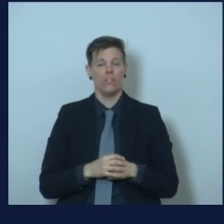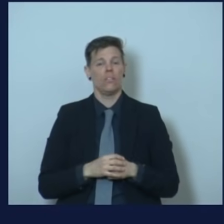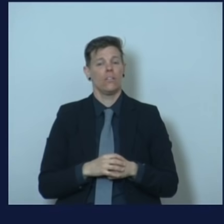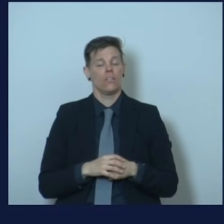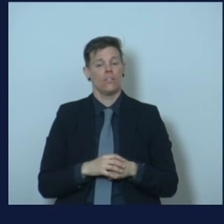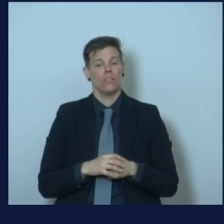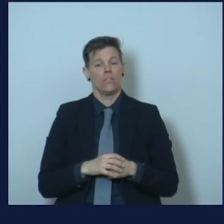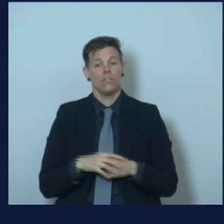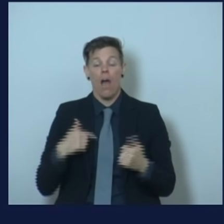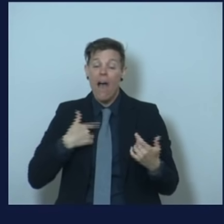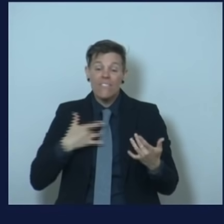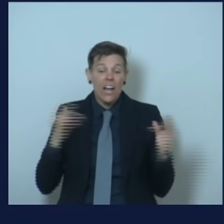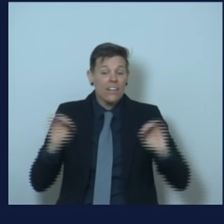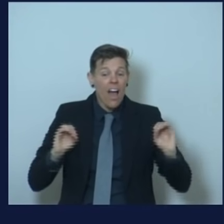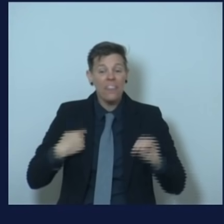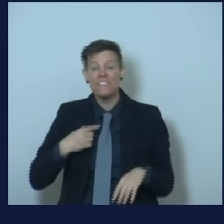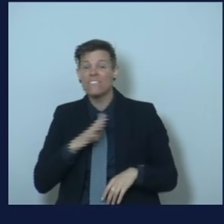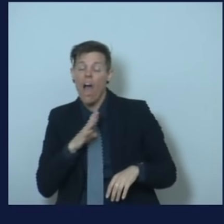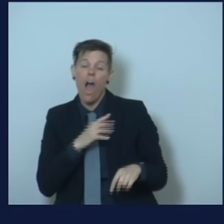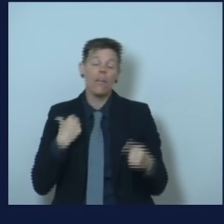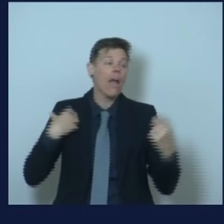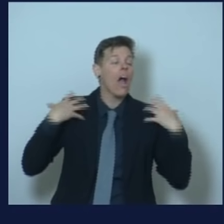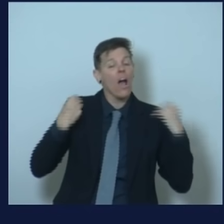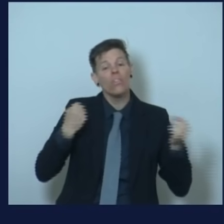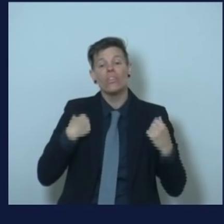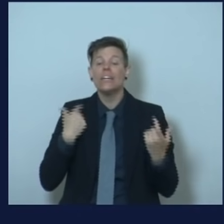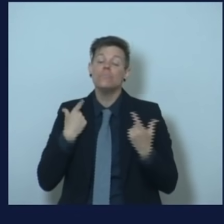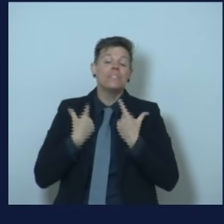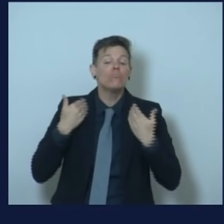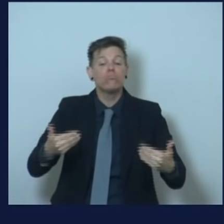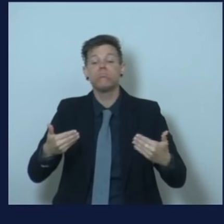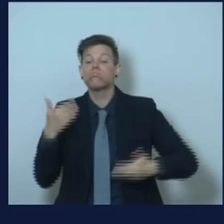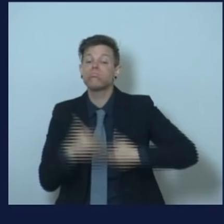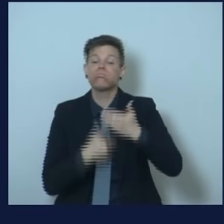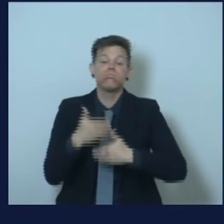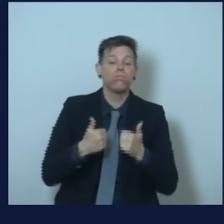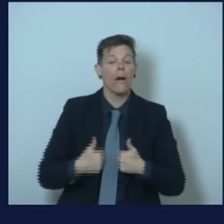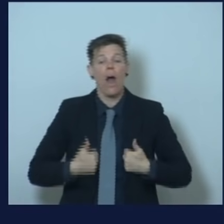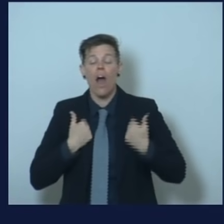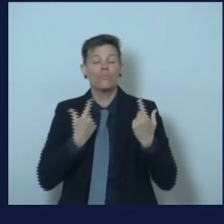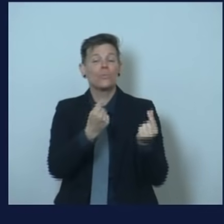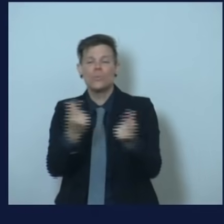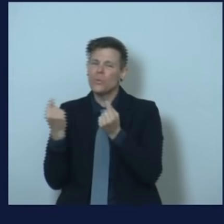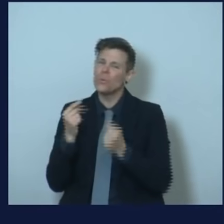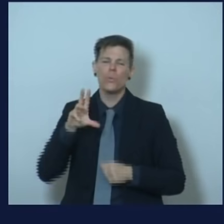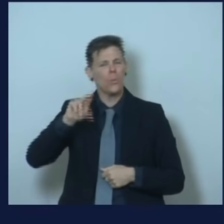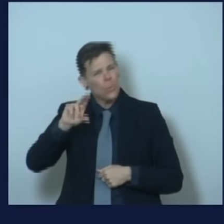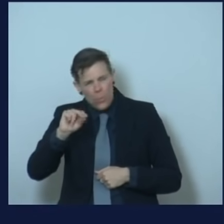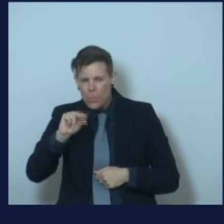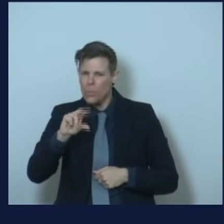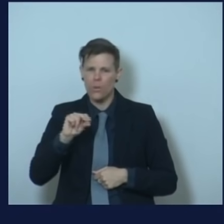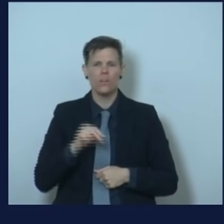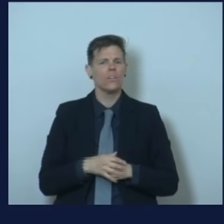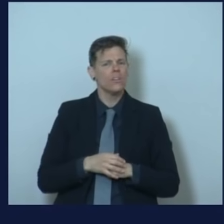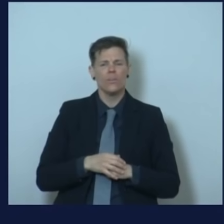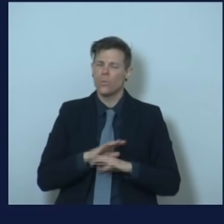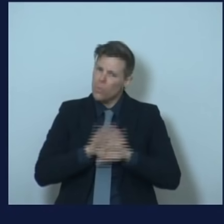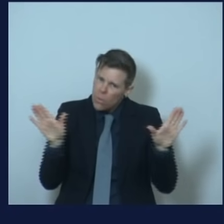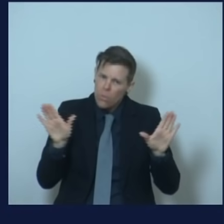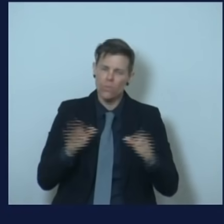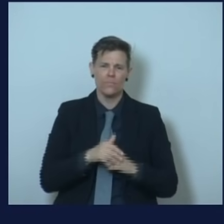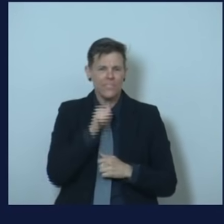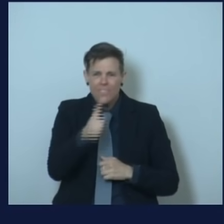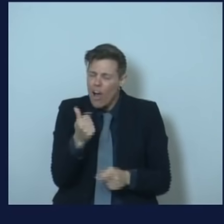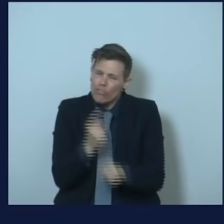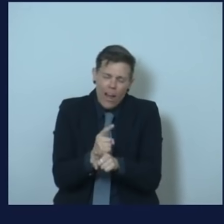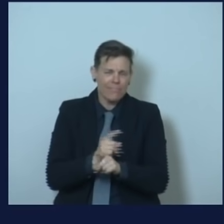your friends and family with, this has a little bit of space or no space between you.